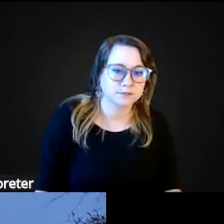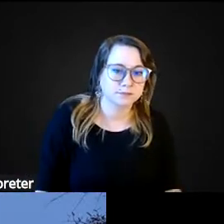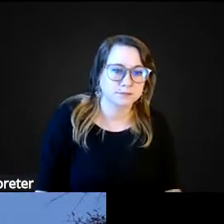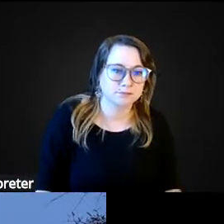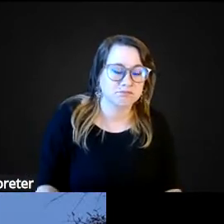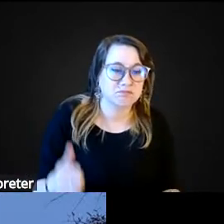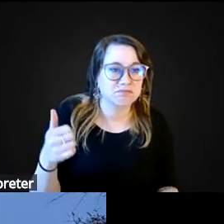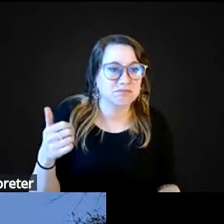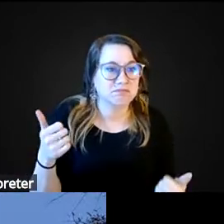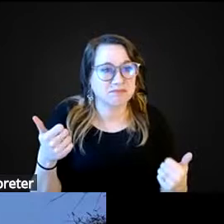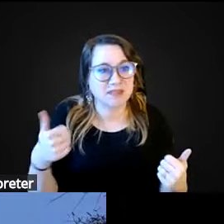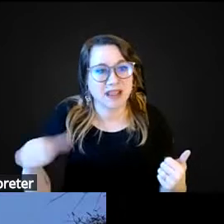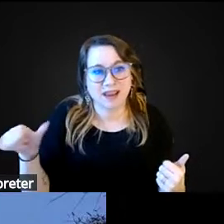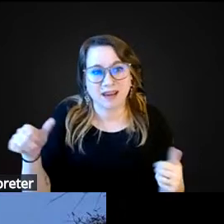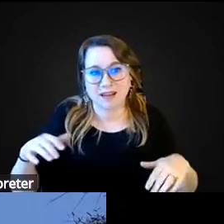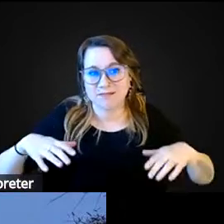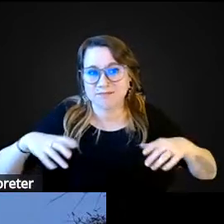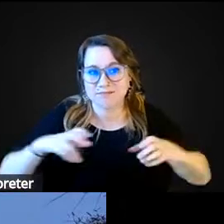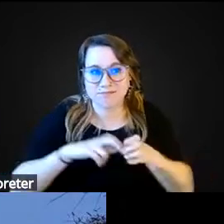Any abstentions?